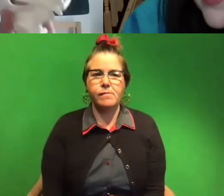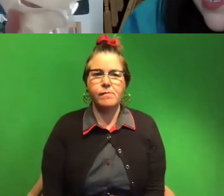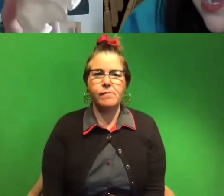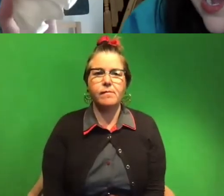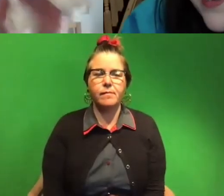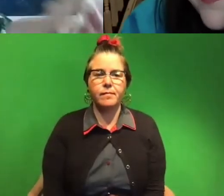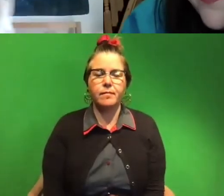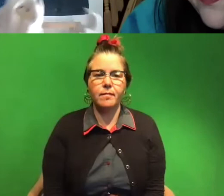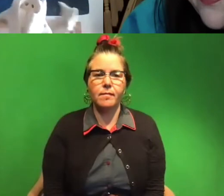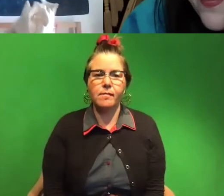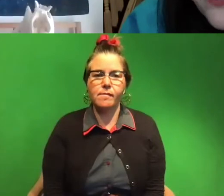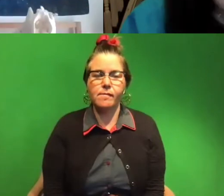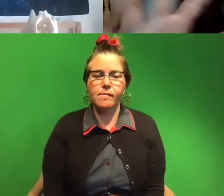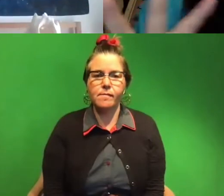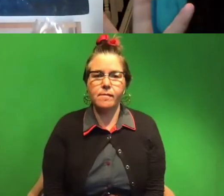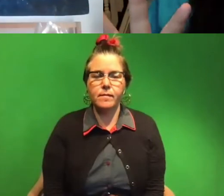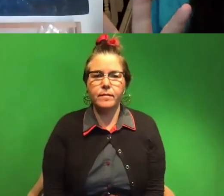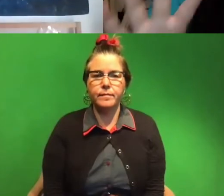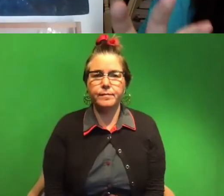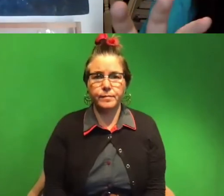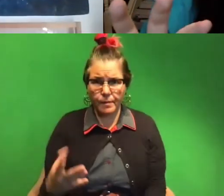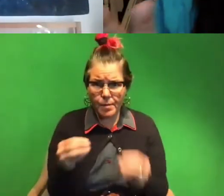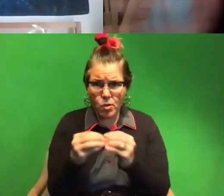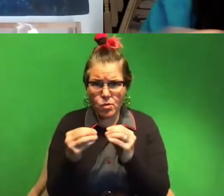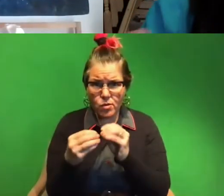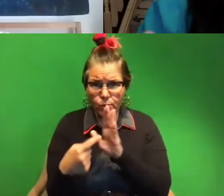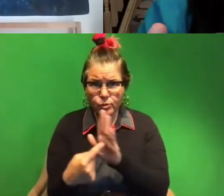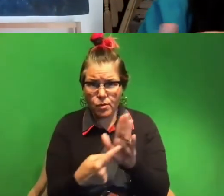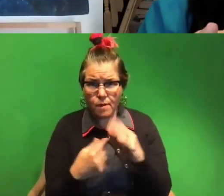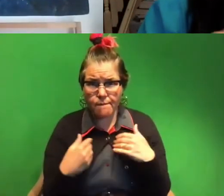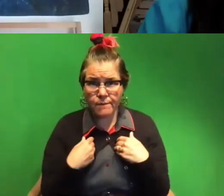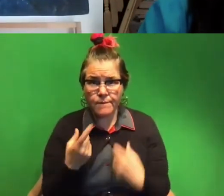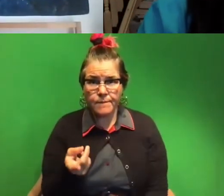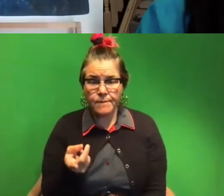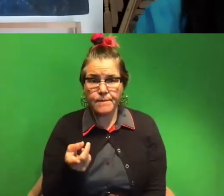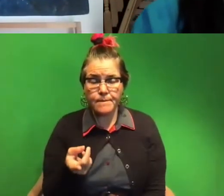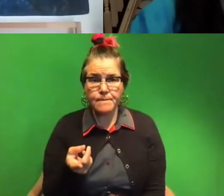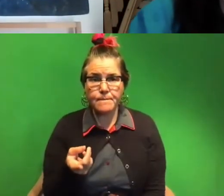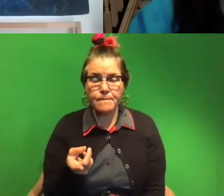see. Do you have anything else that you'd like to share with us from your collection?